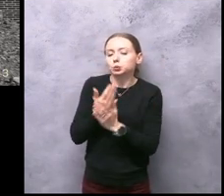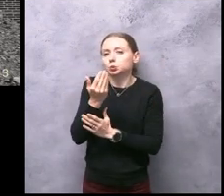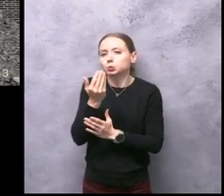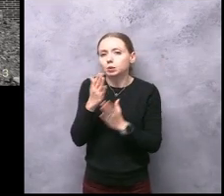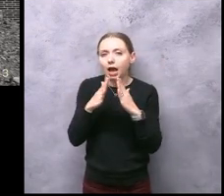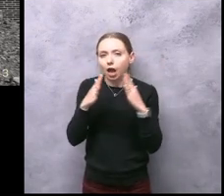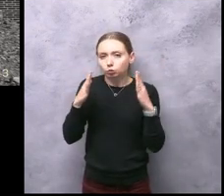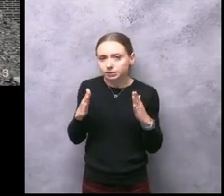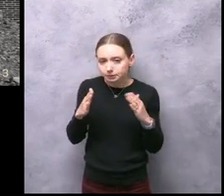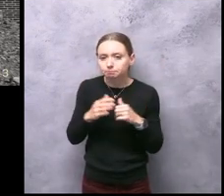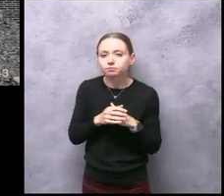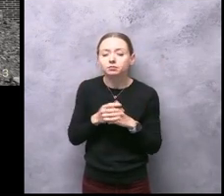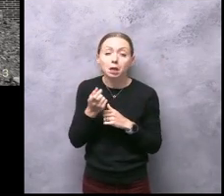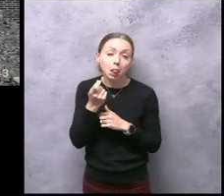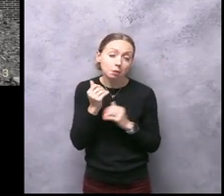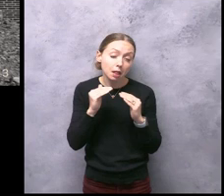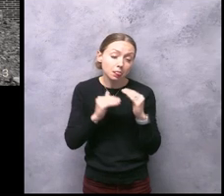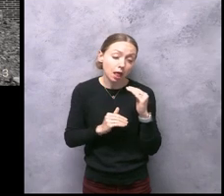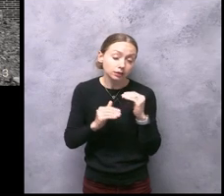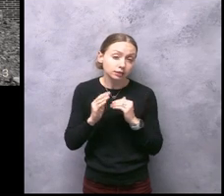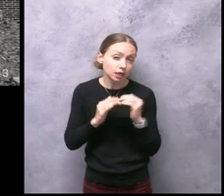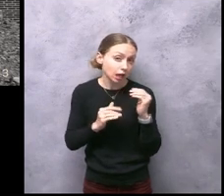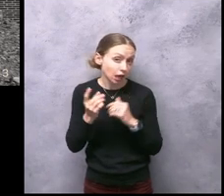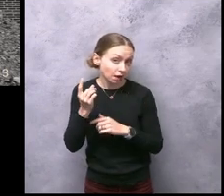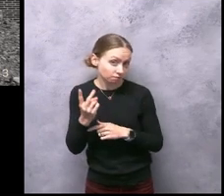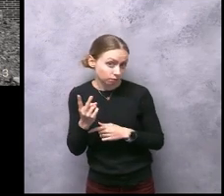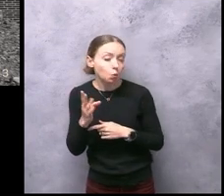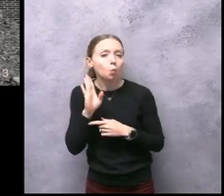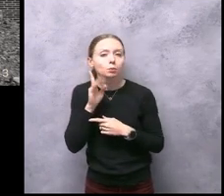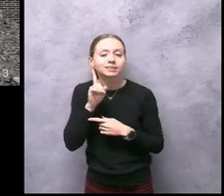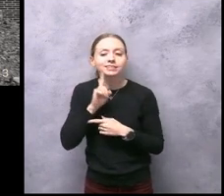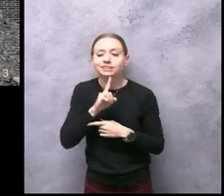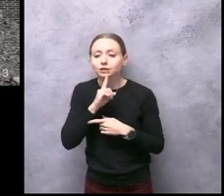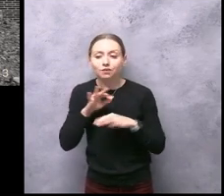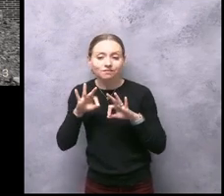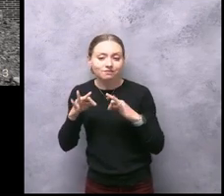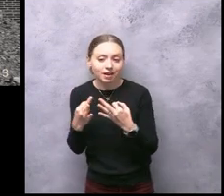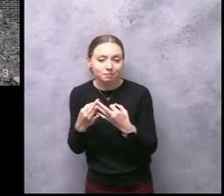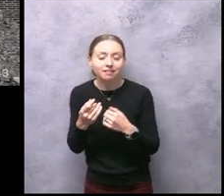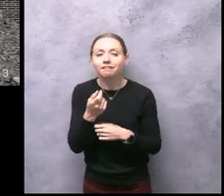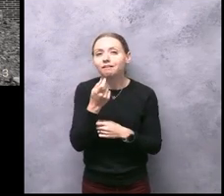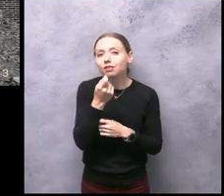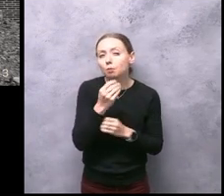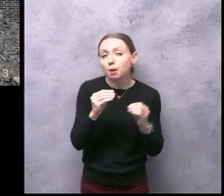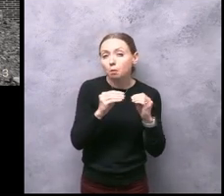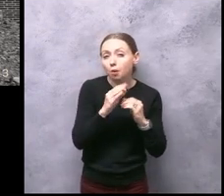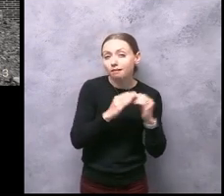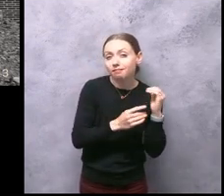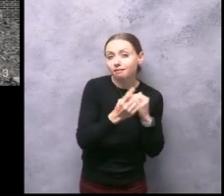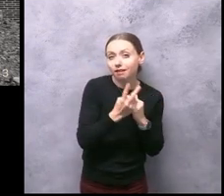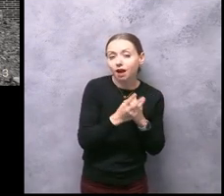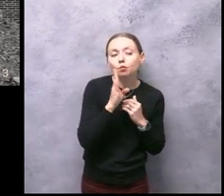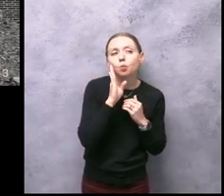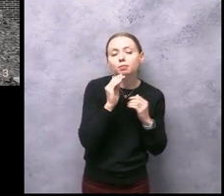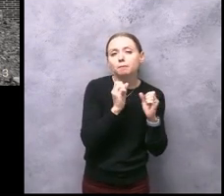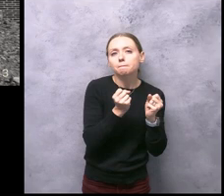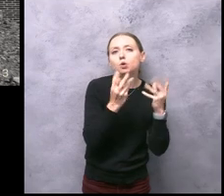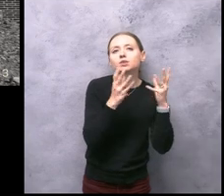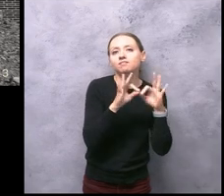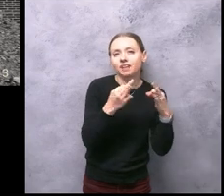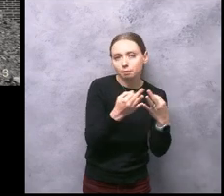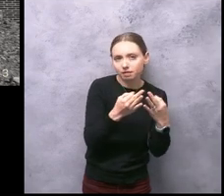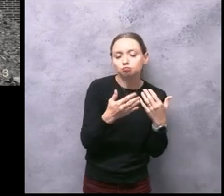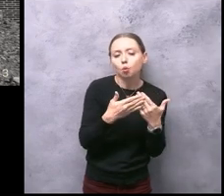A little less than half of those are projected to be single family, and a little more than half are projected to be multifamily over 10